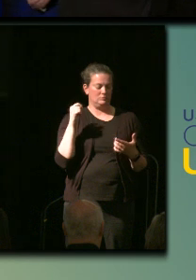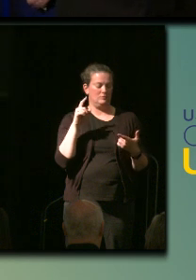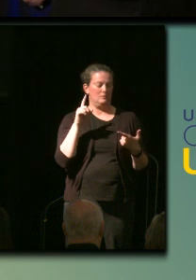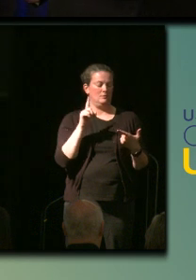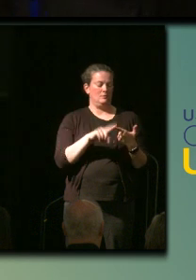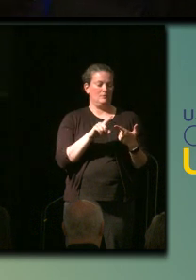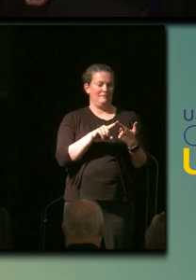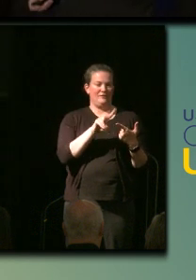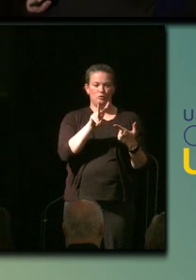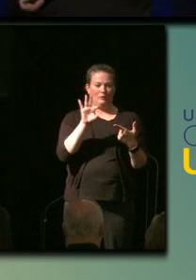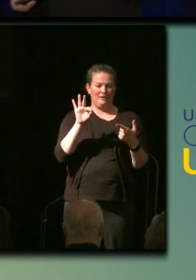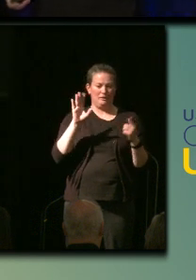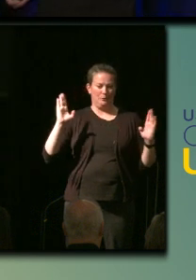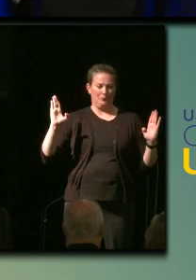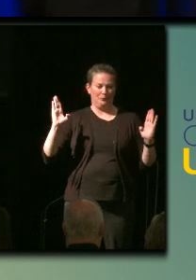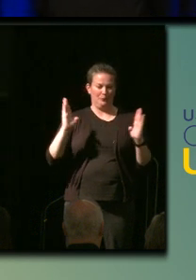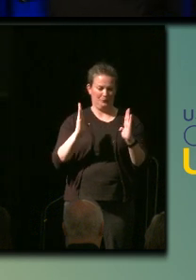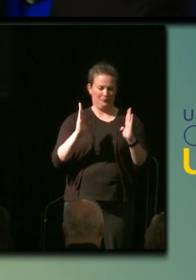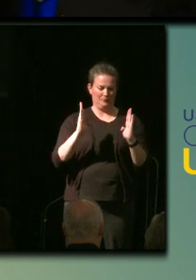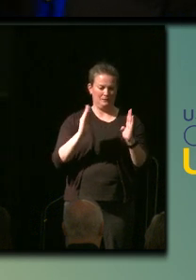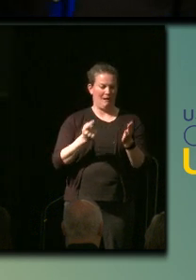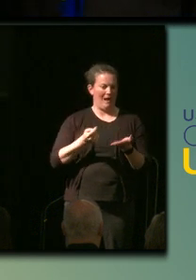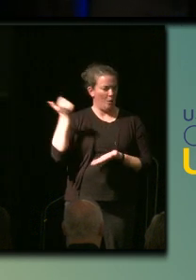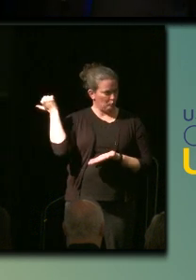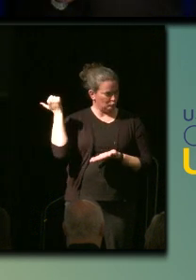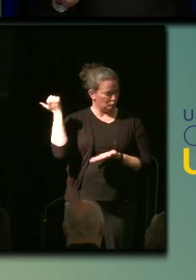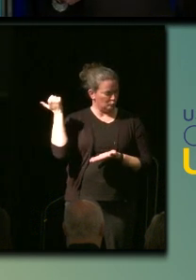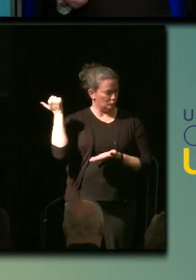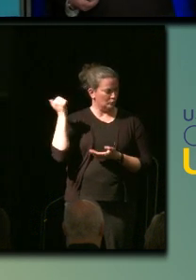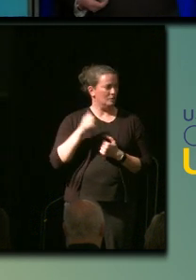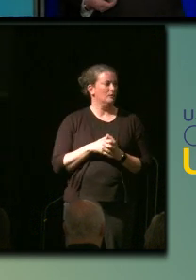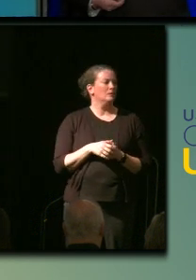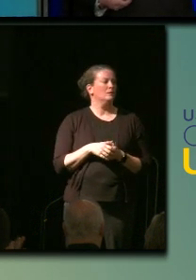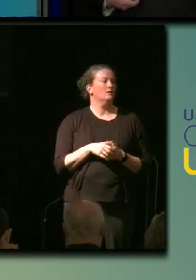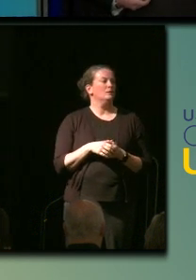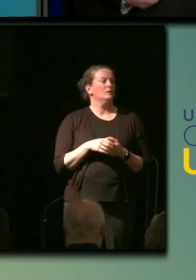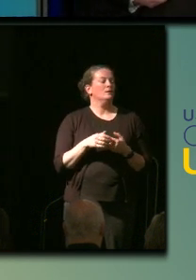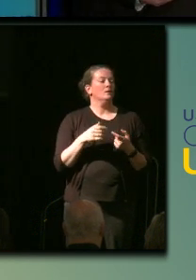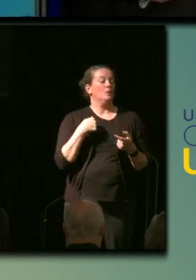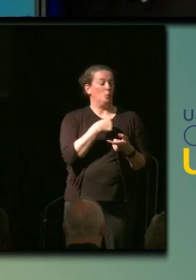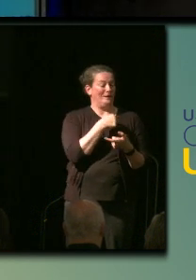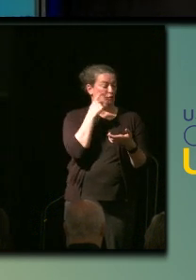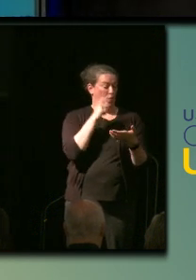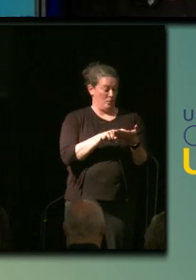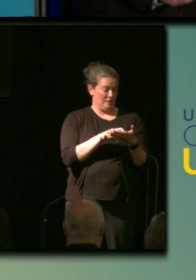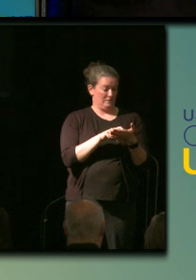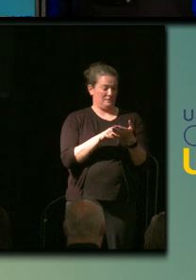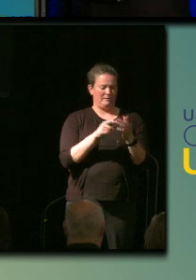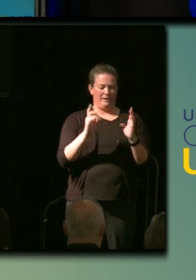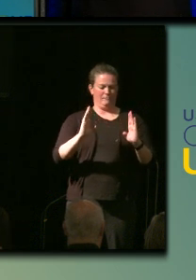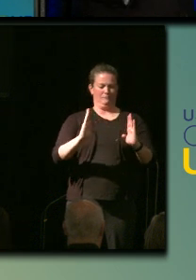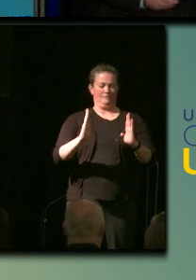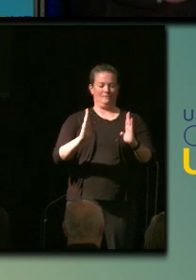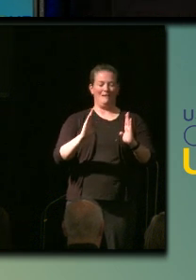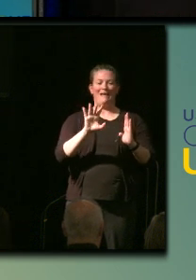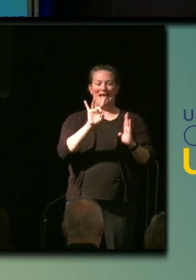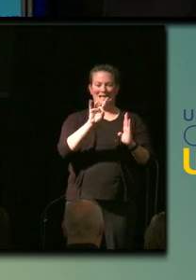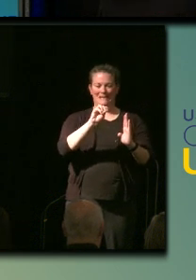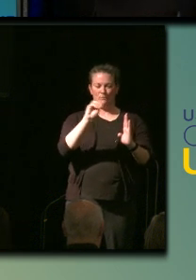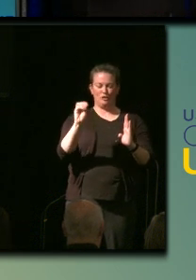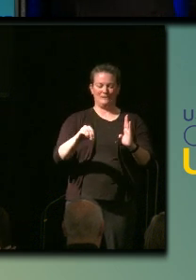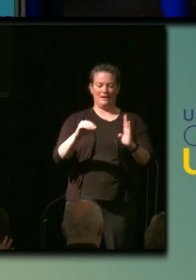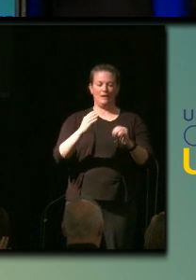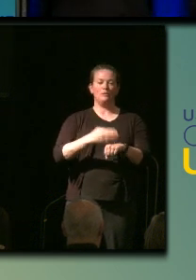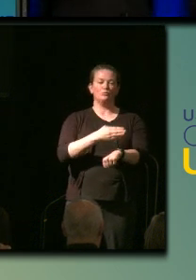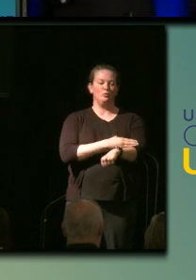This is what you see. 80% of the patients gained 2 lines on the eye chart, And you see the p-value there. That's